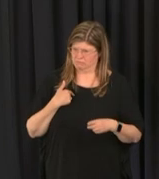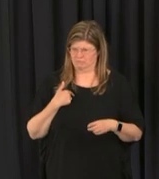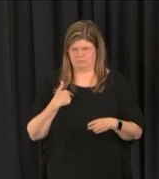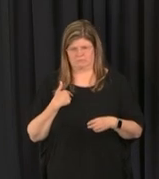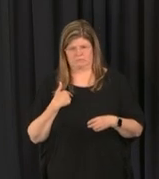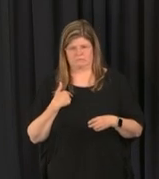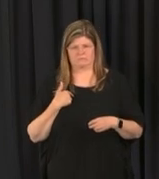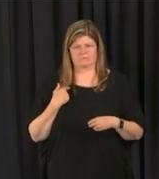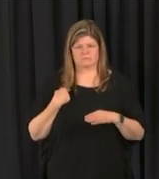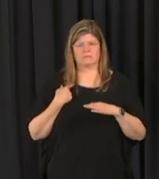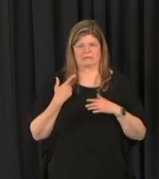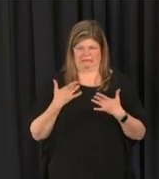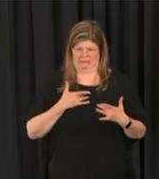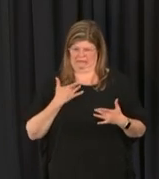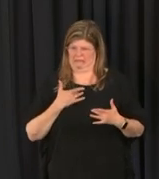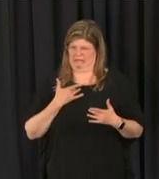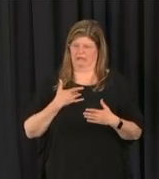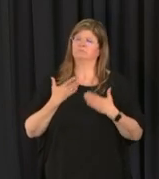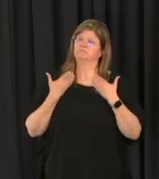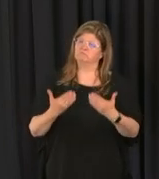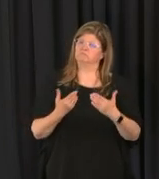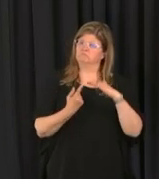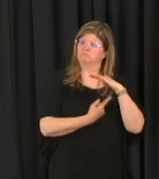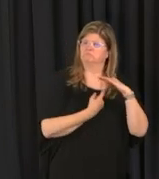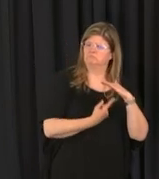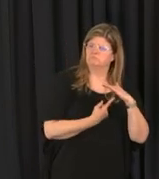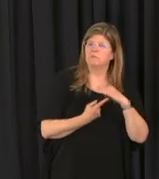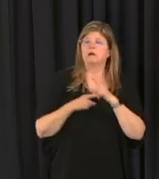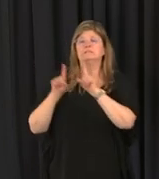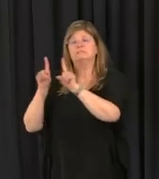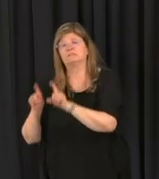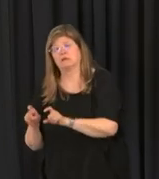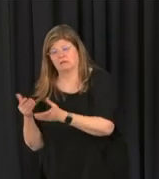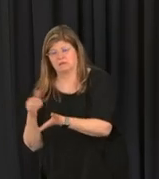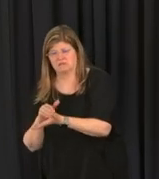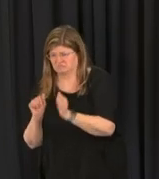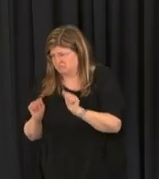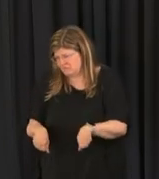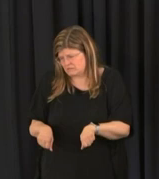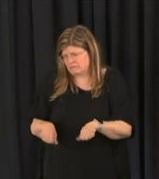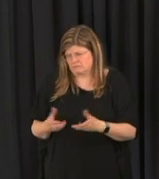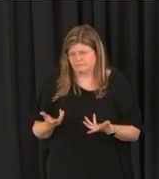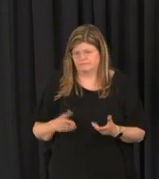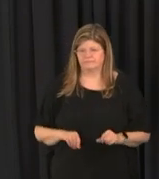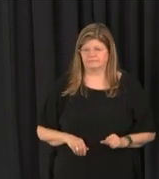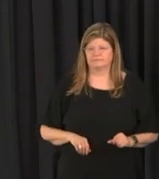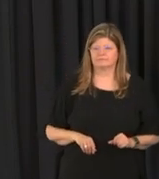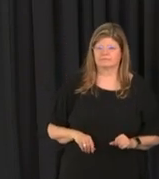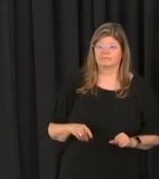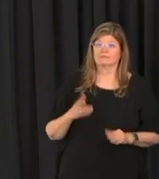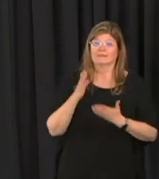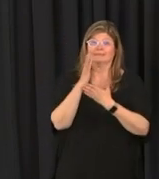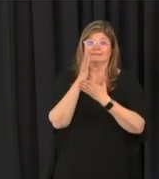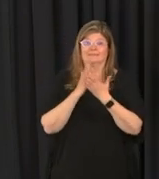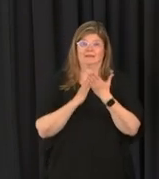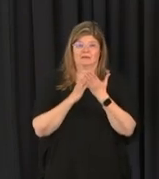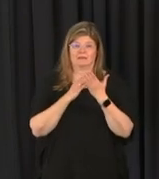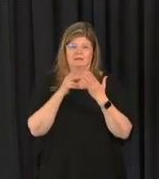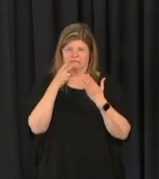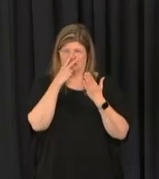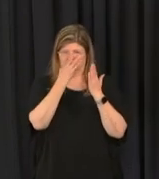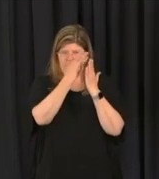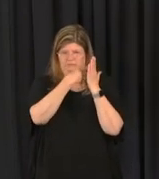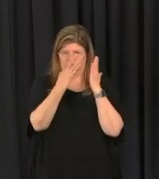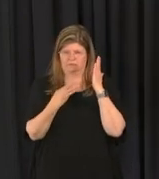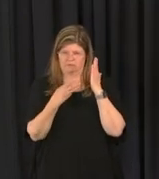status. So we'll have some graphics that will help people understand what it means to be vaccinated and what you can do right